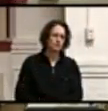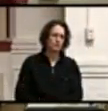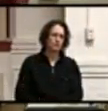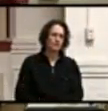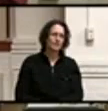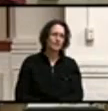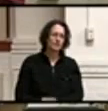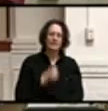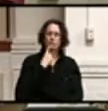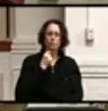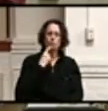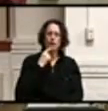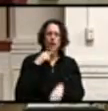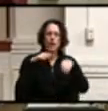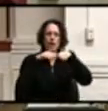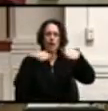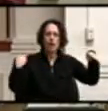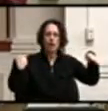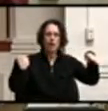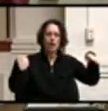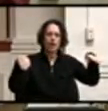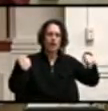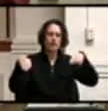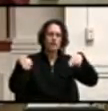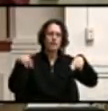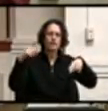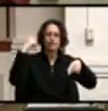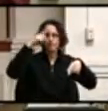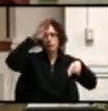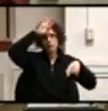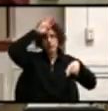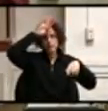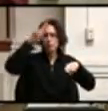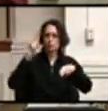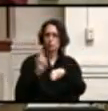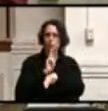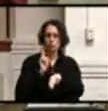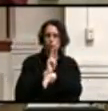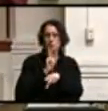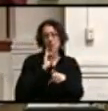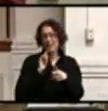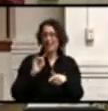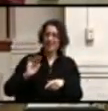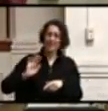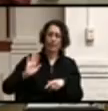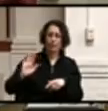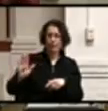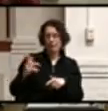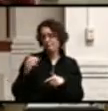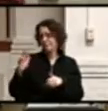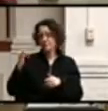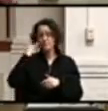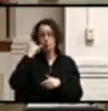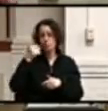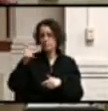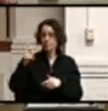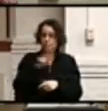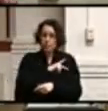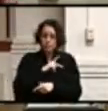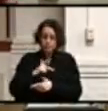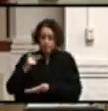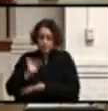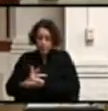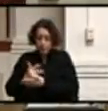here for the firefighters' use, and probably their major entrance from the parking lot will be there.